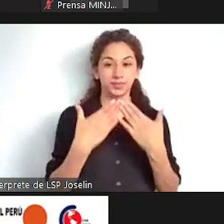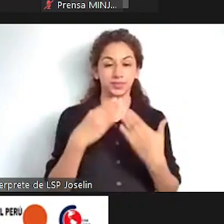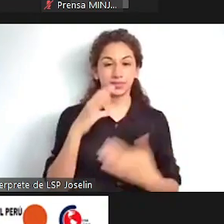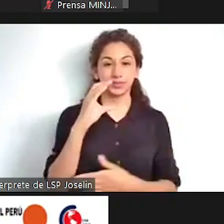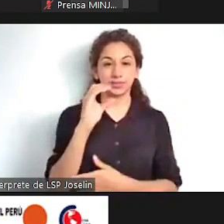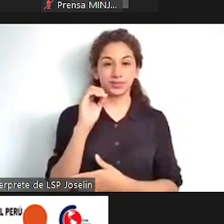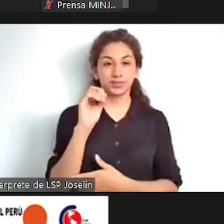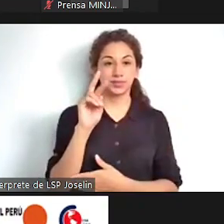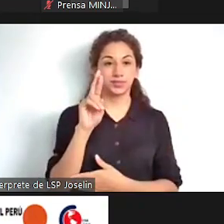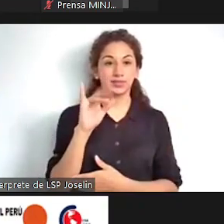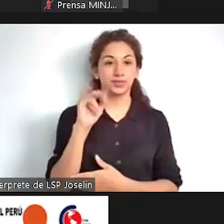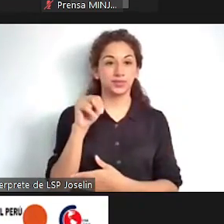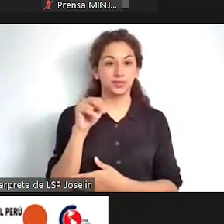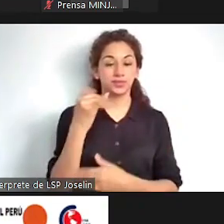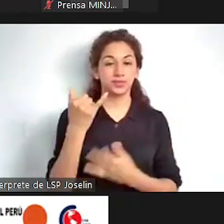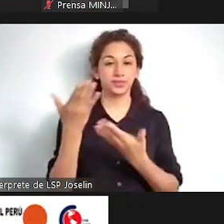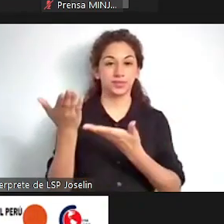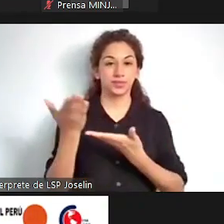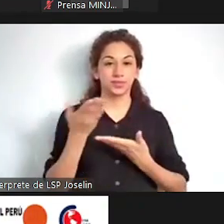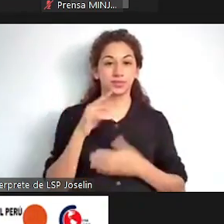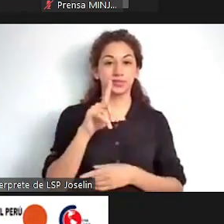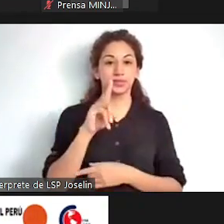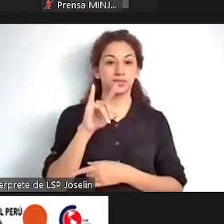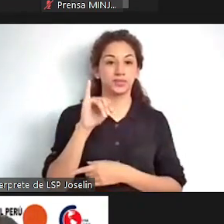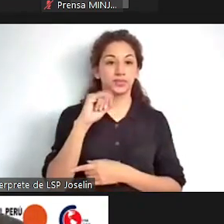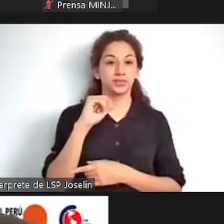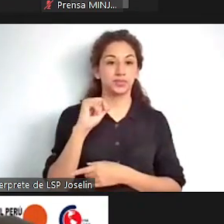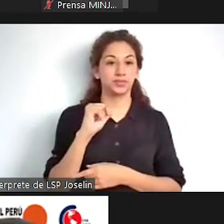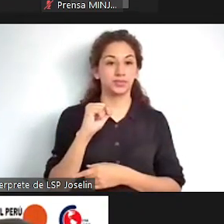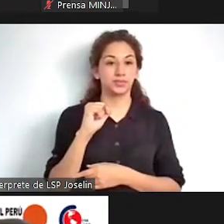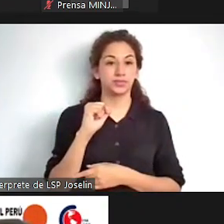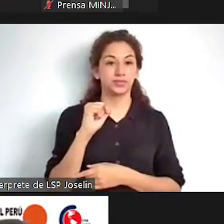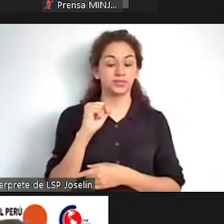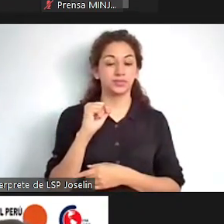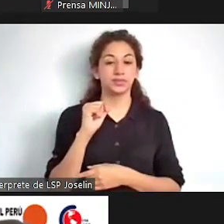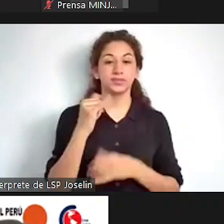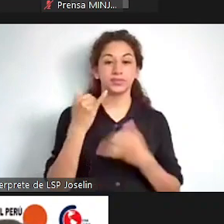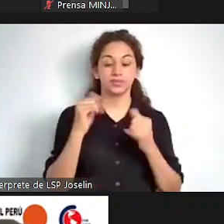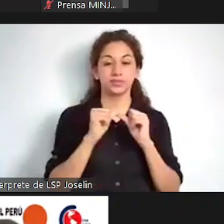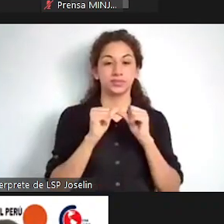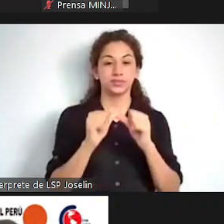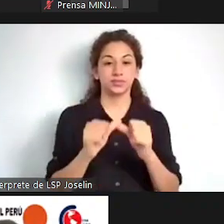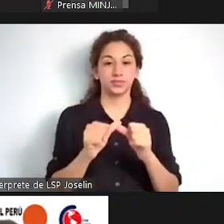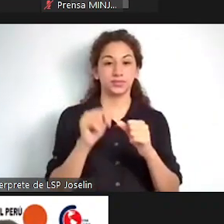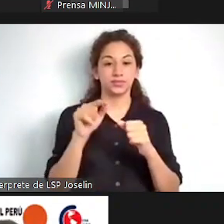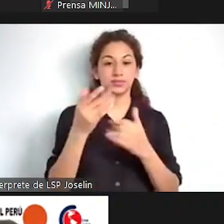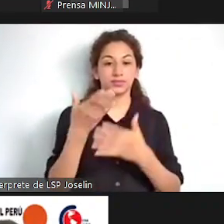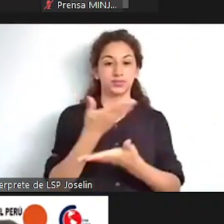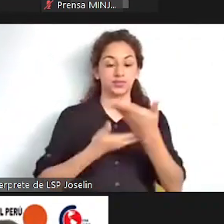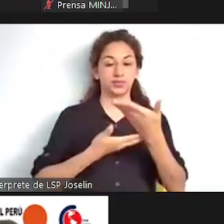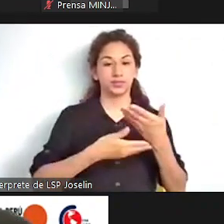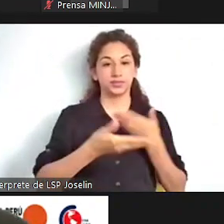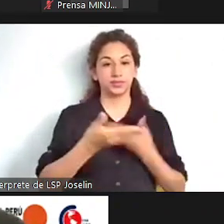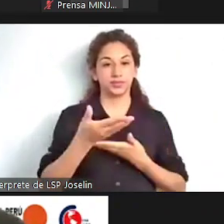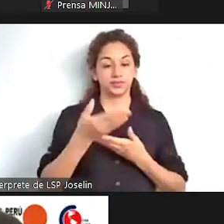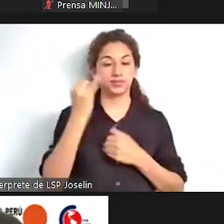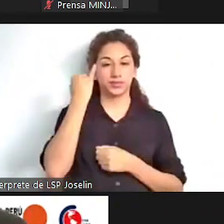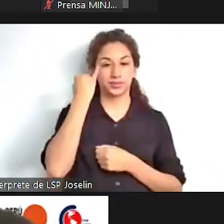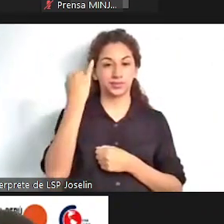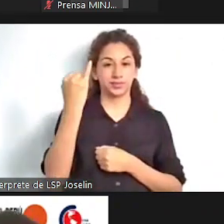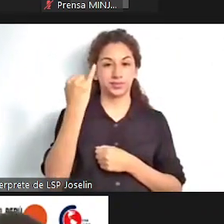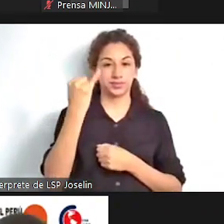thank you very much green and now i would like to give the floor to luis isara to continue with this